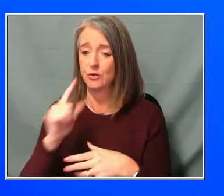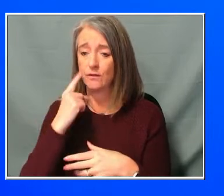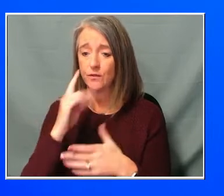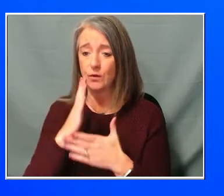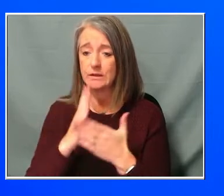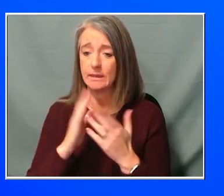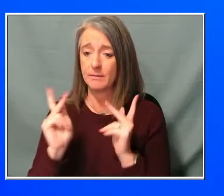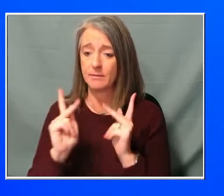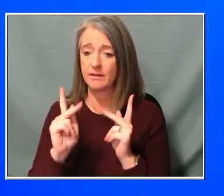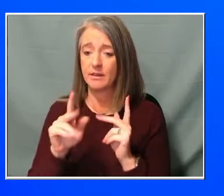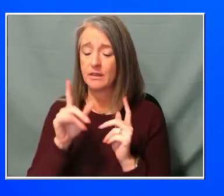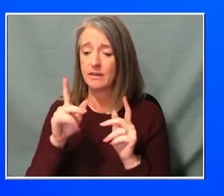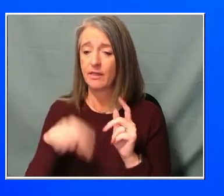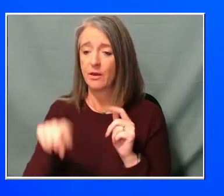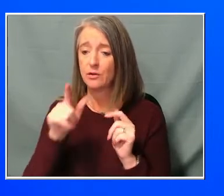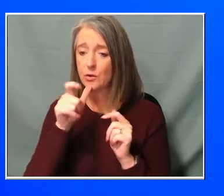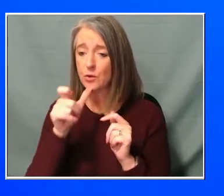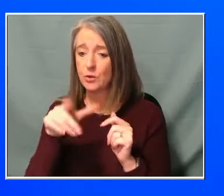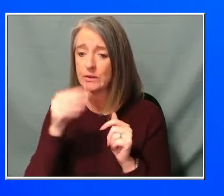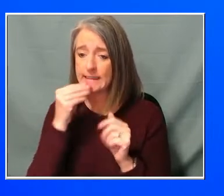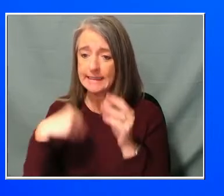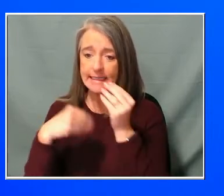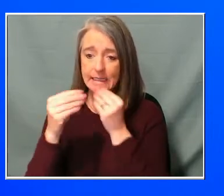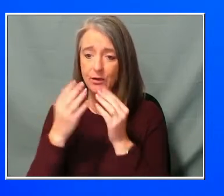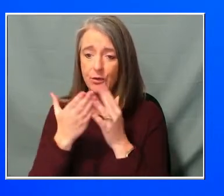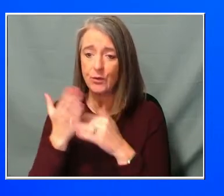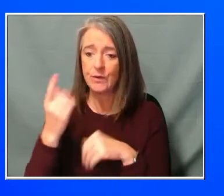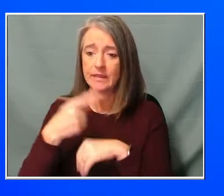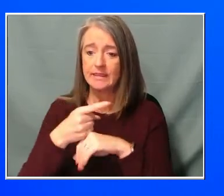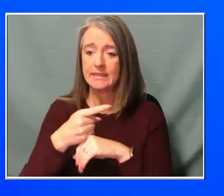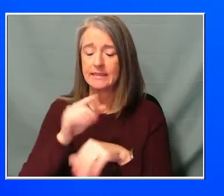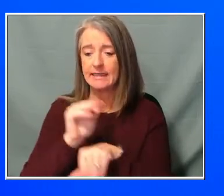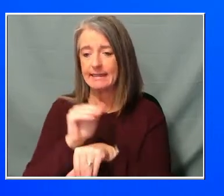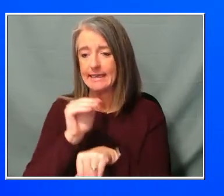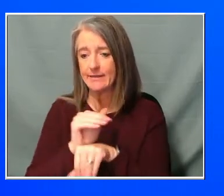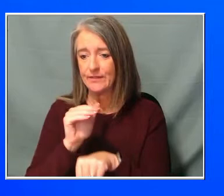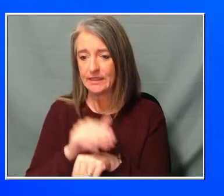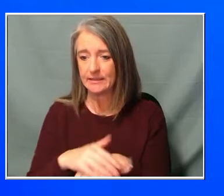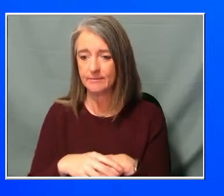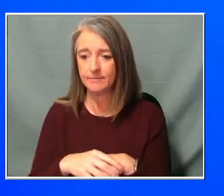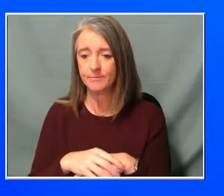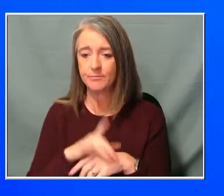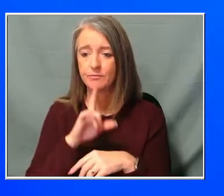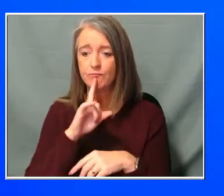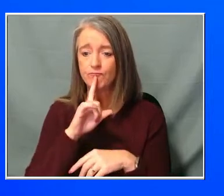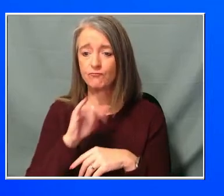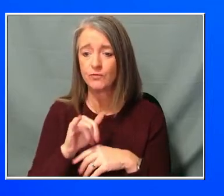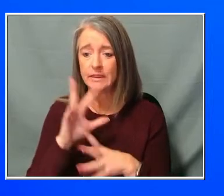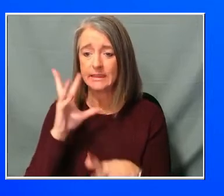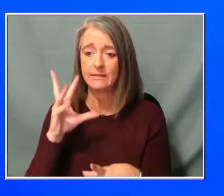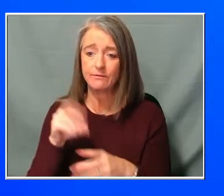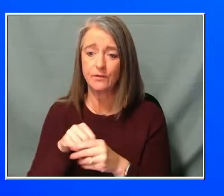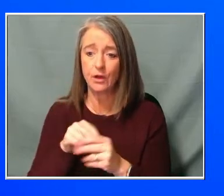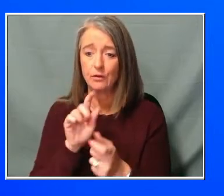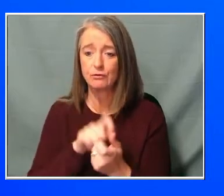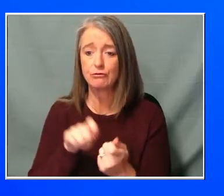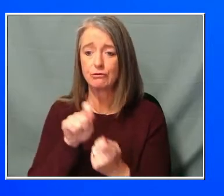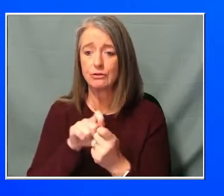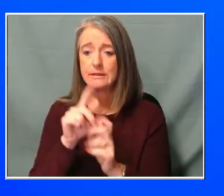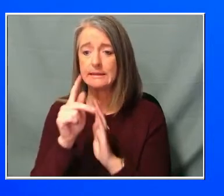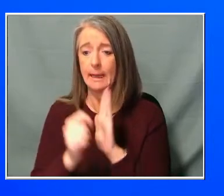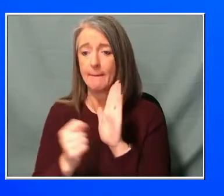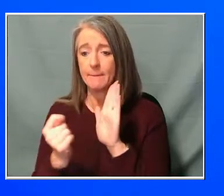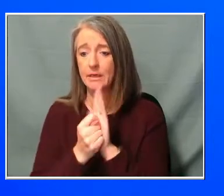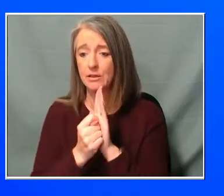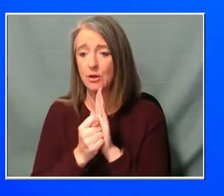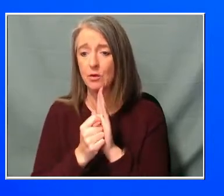find themselves eating throughout the day and late into the evening. It really just involves a certain time period or a